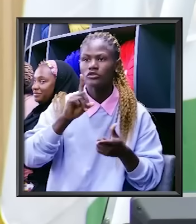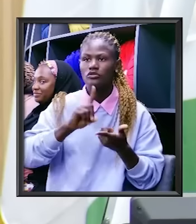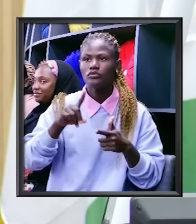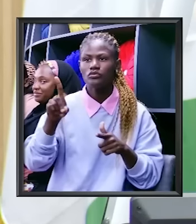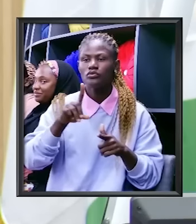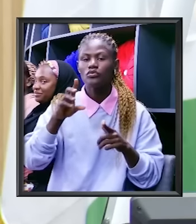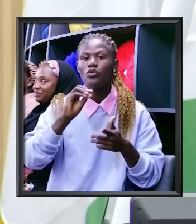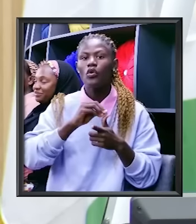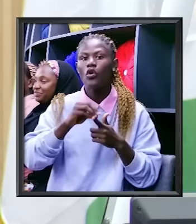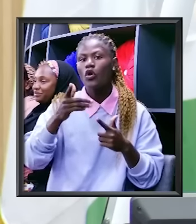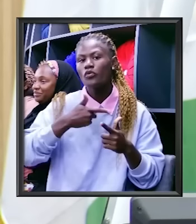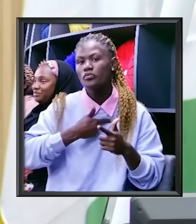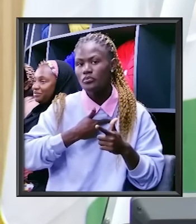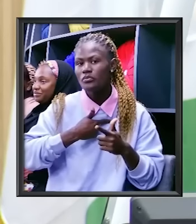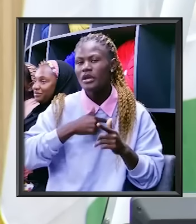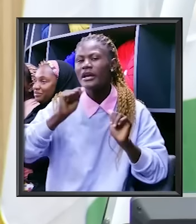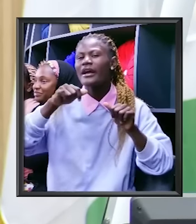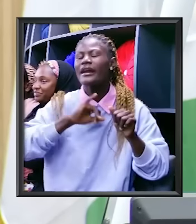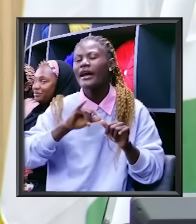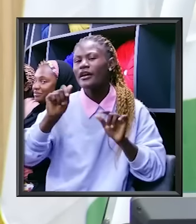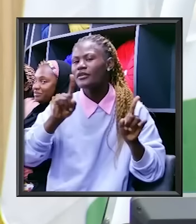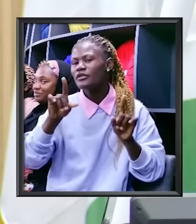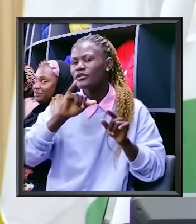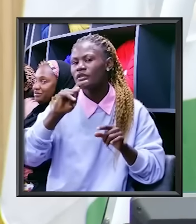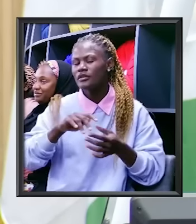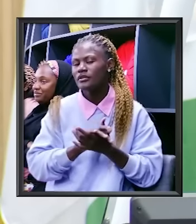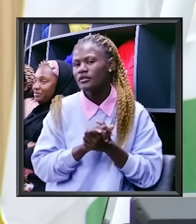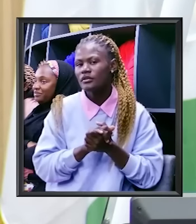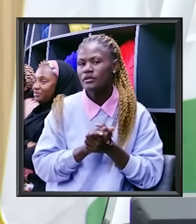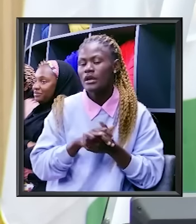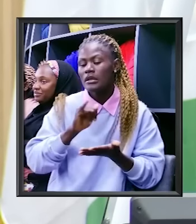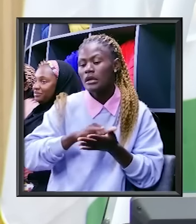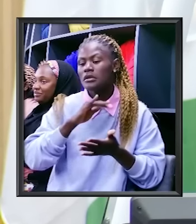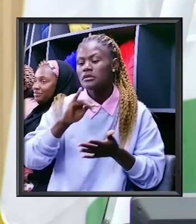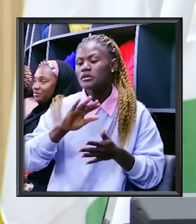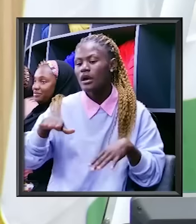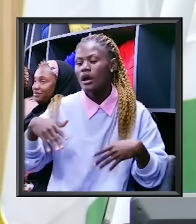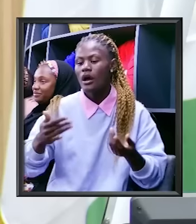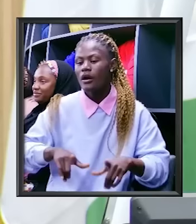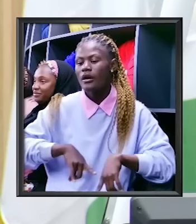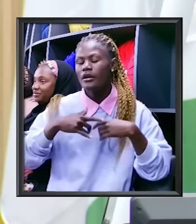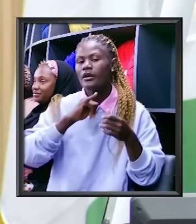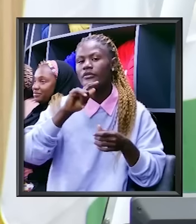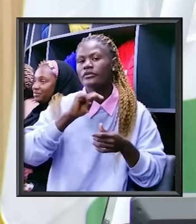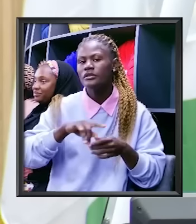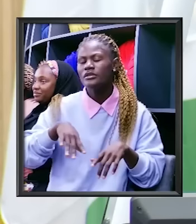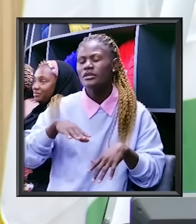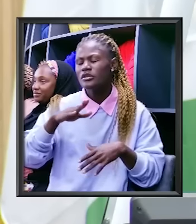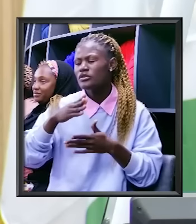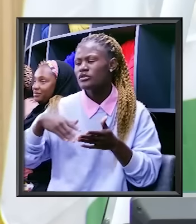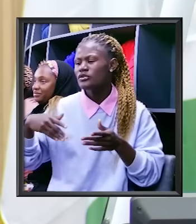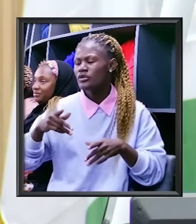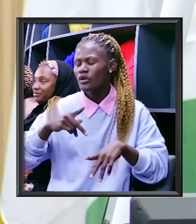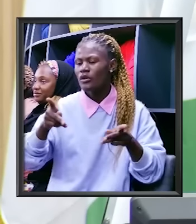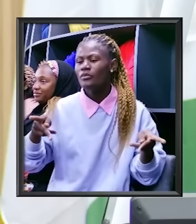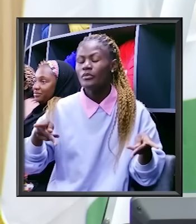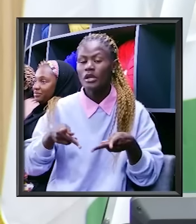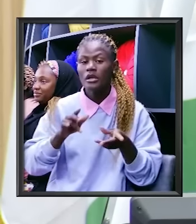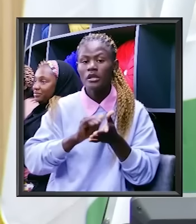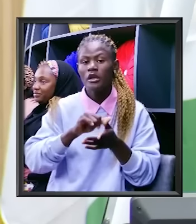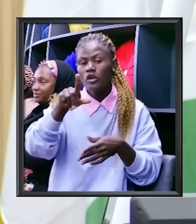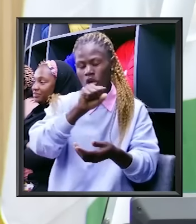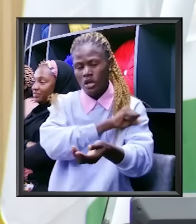go feel close my eye, do am. Now so life be, you get some areas where we say you get strength, now your area